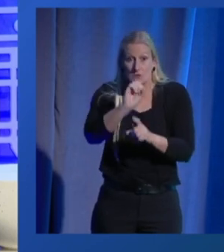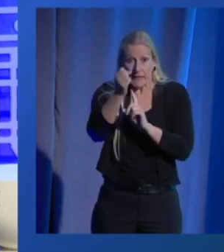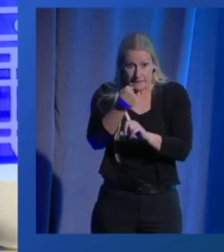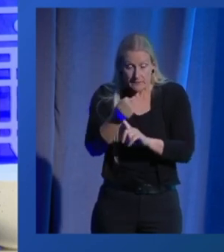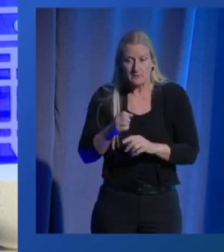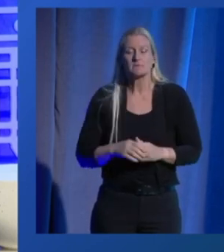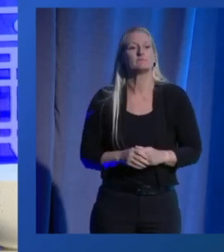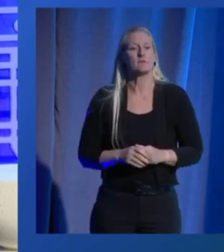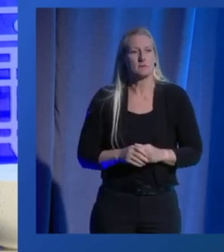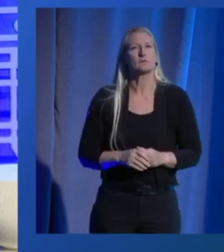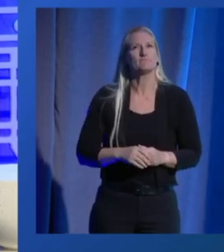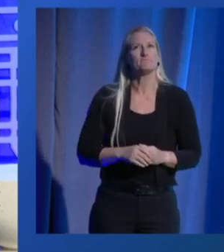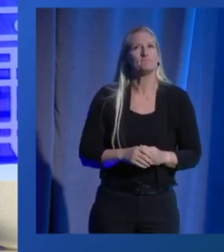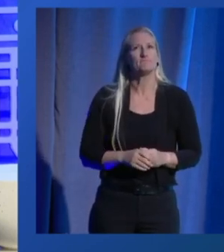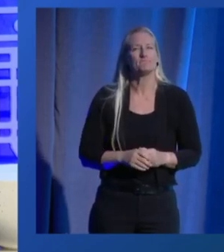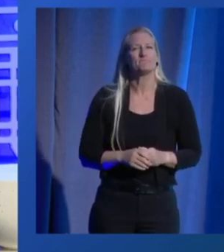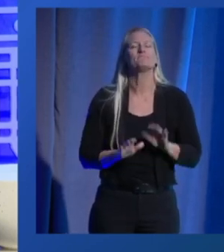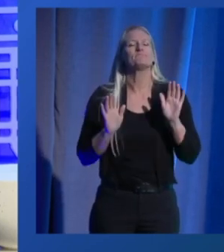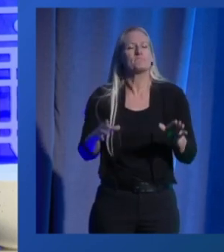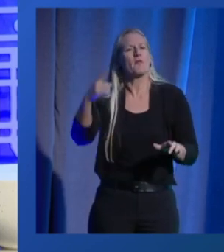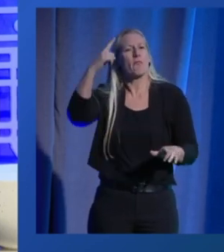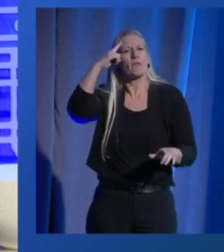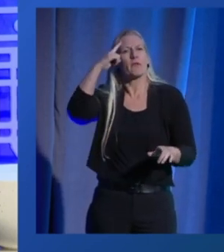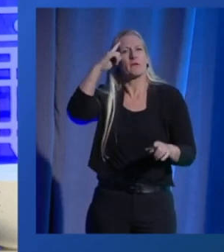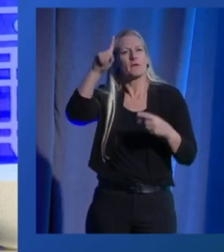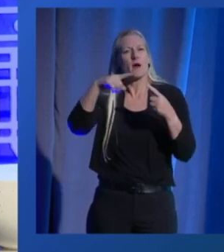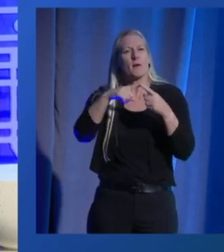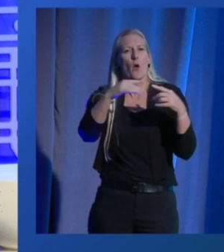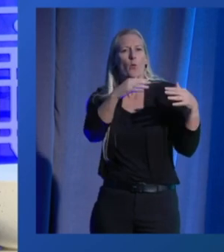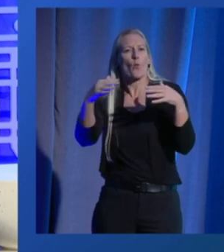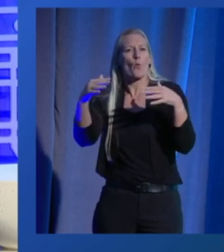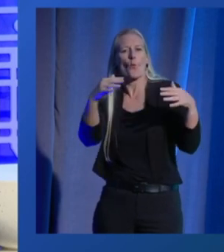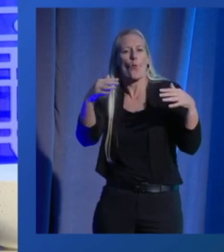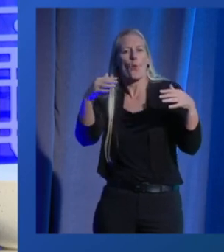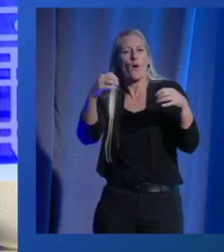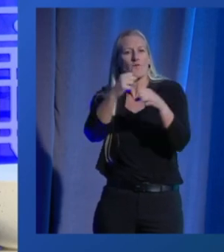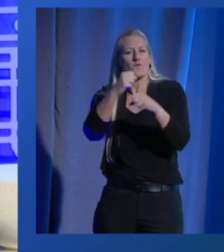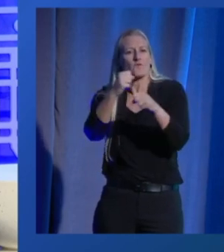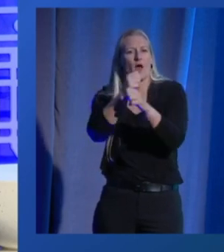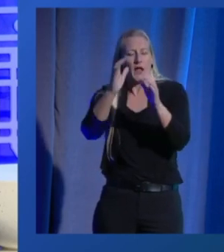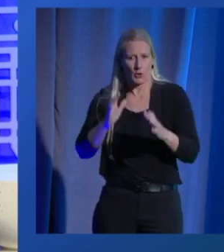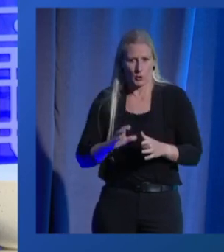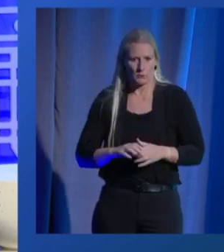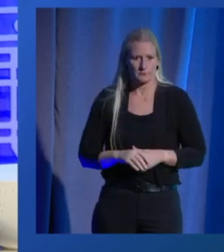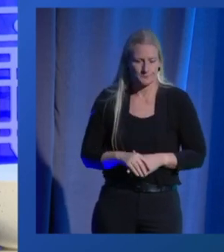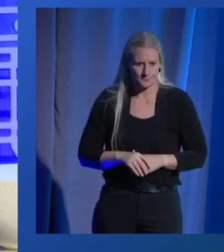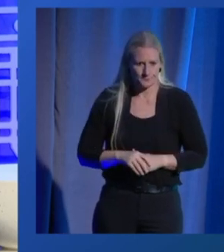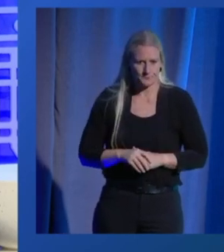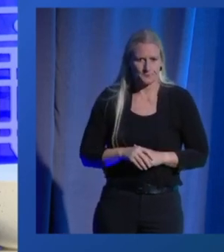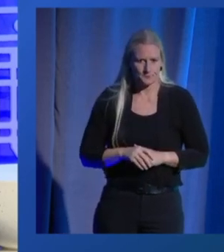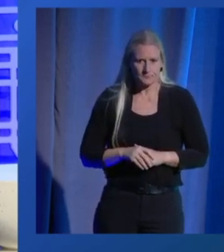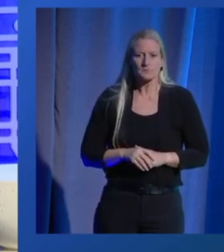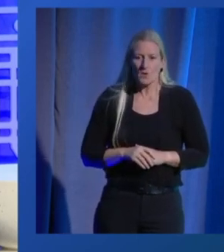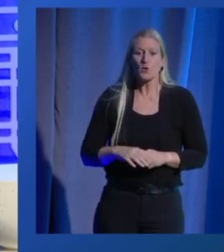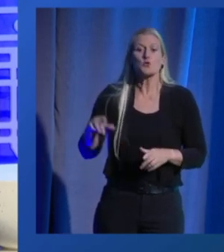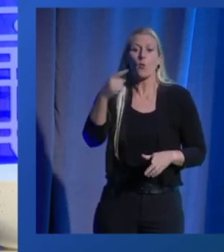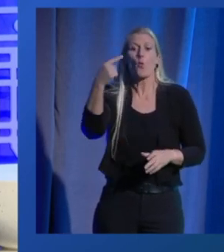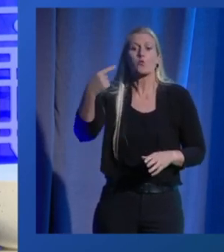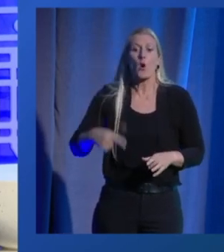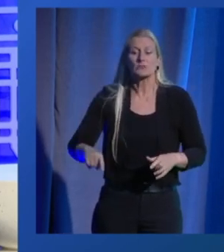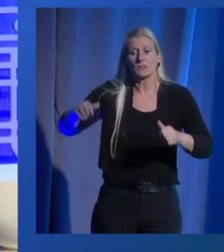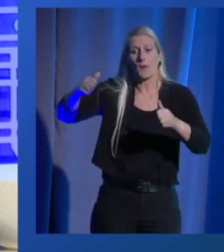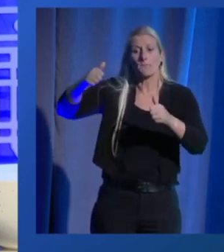war fighter um the staff was created in the early 1800s by the Prussian military and for